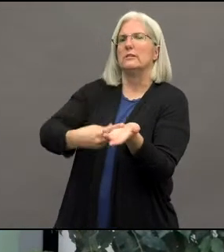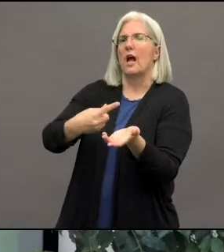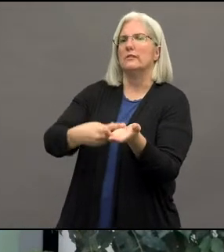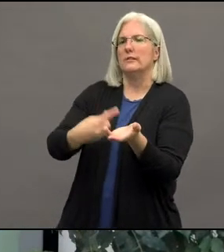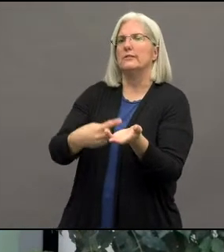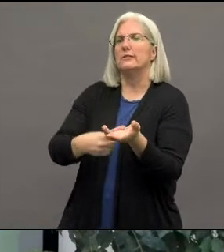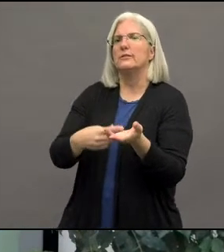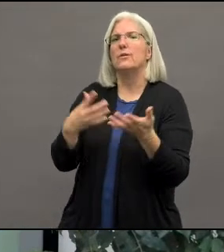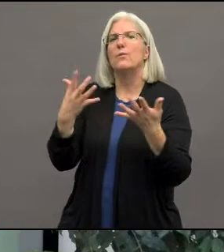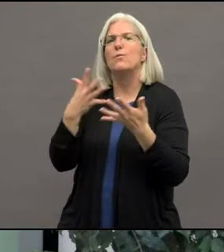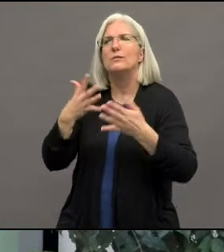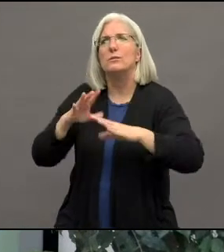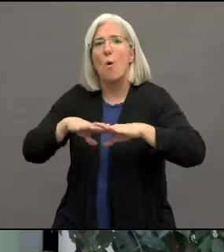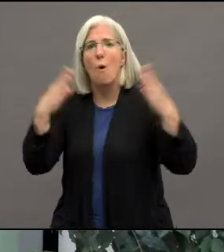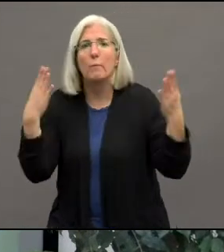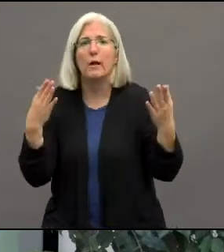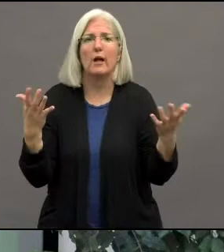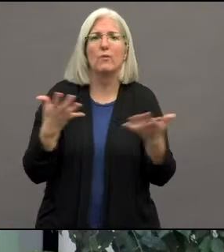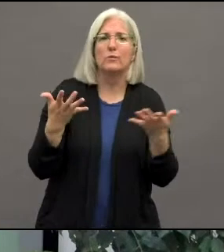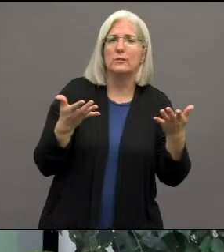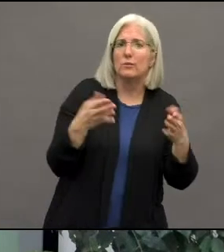what's open and what's closed.